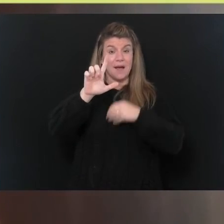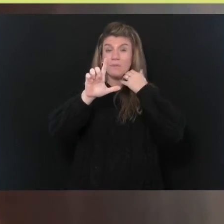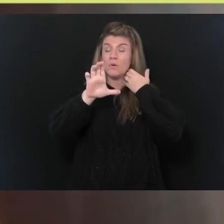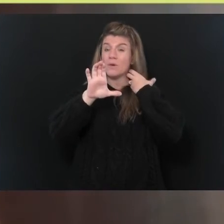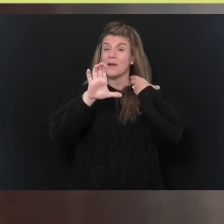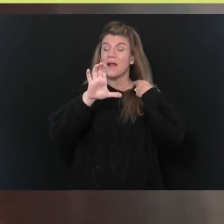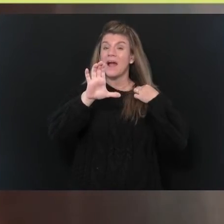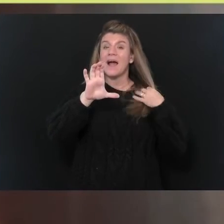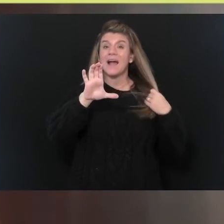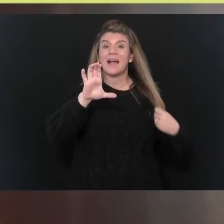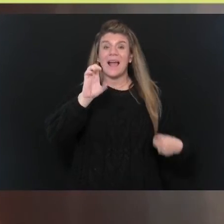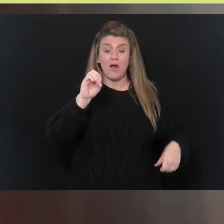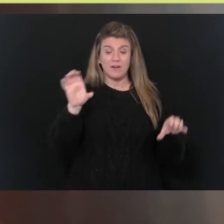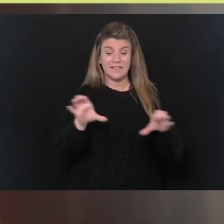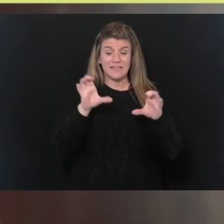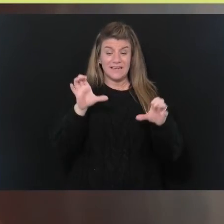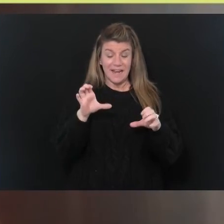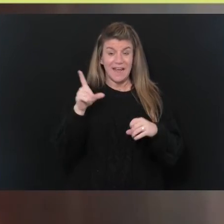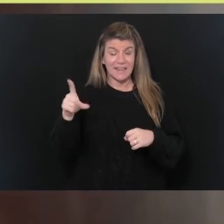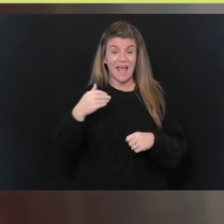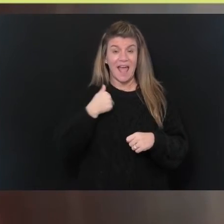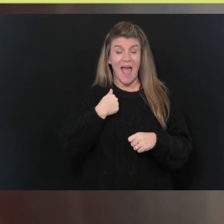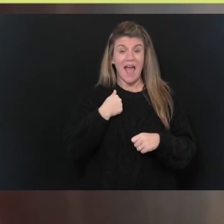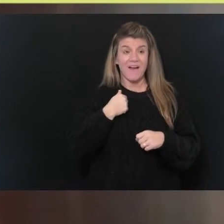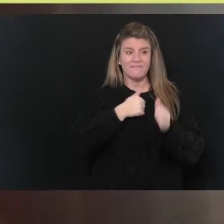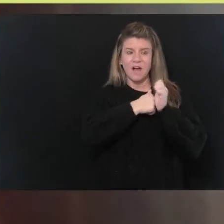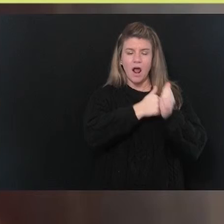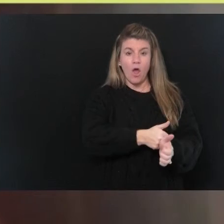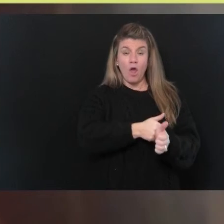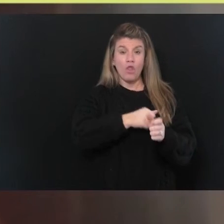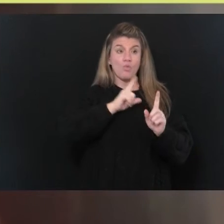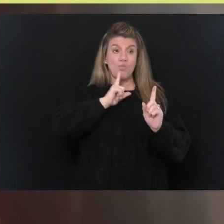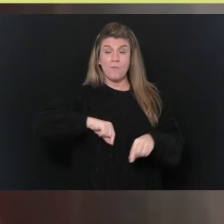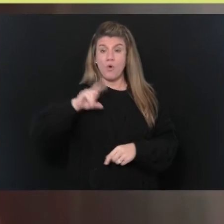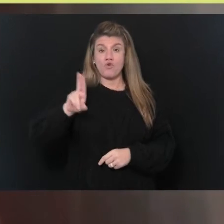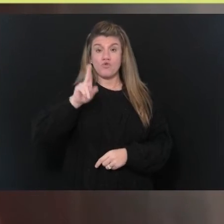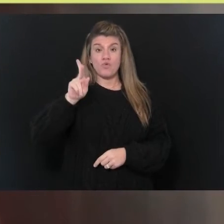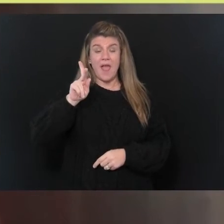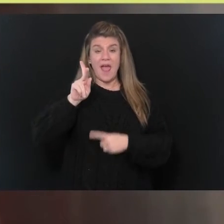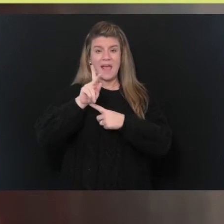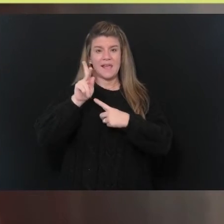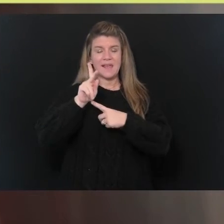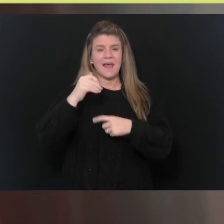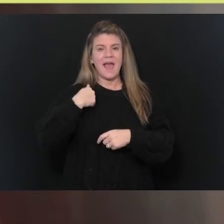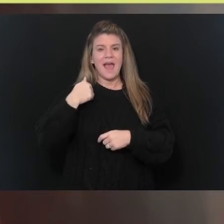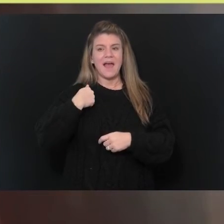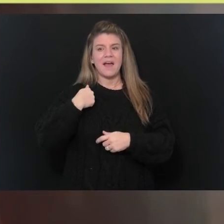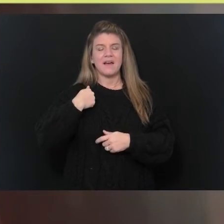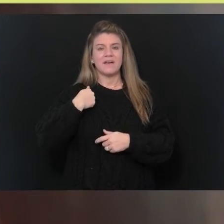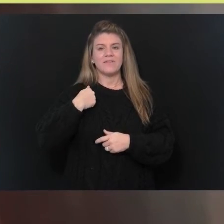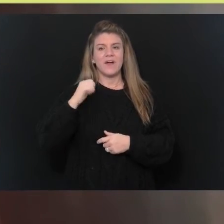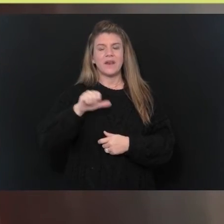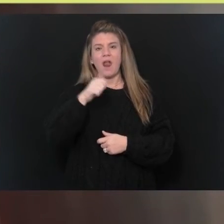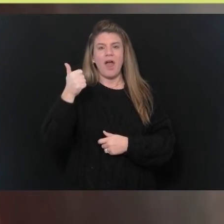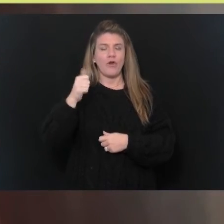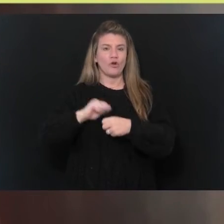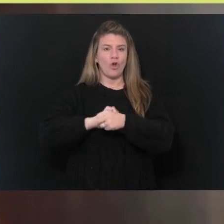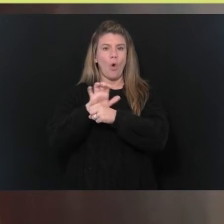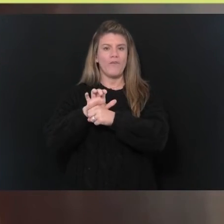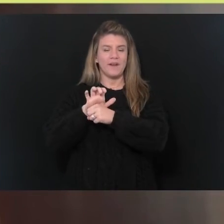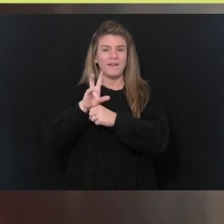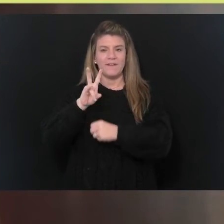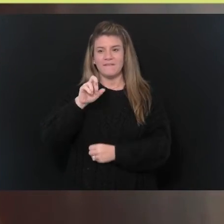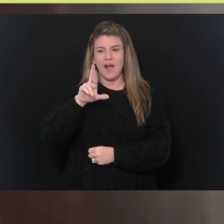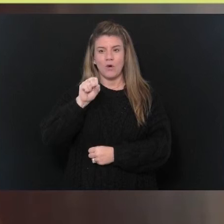there is reports out of the United Kingdom that there is a virus, COVID virus, that's mutating there